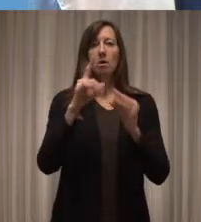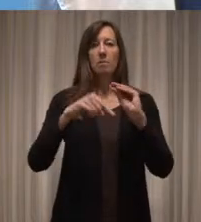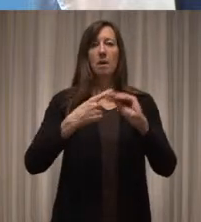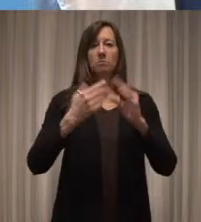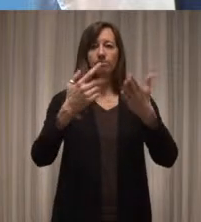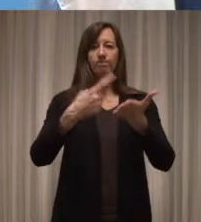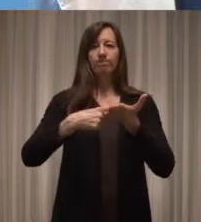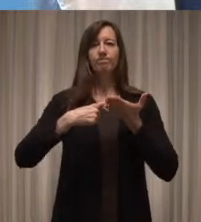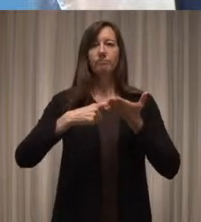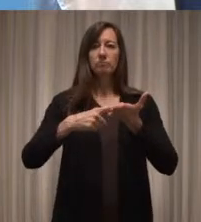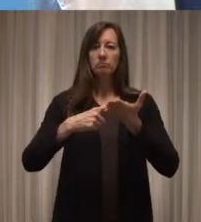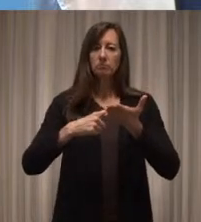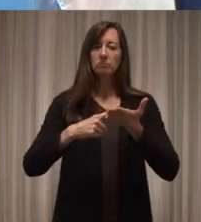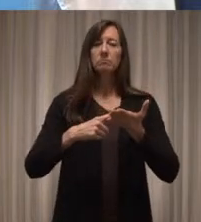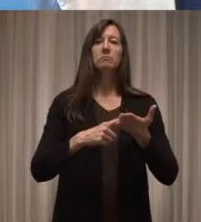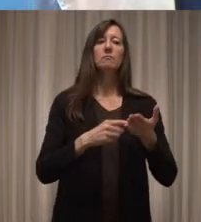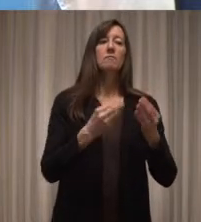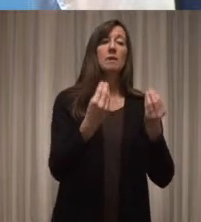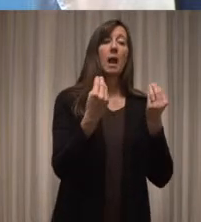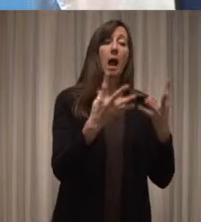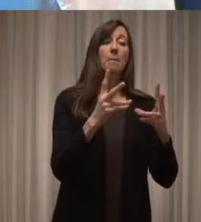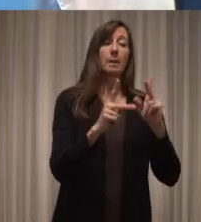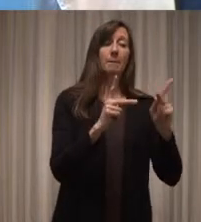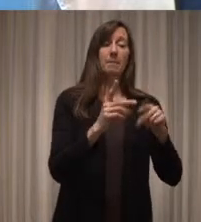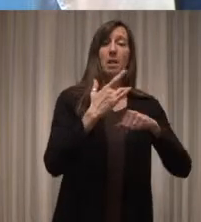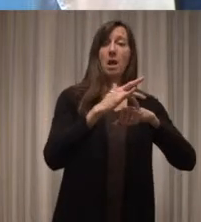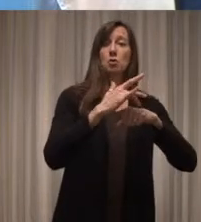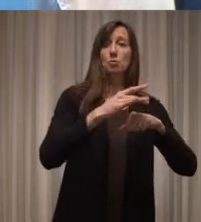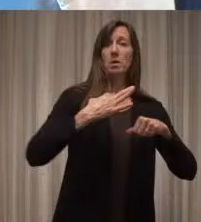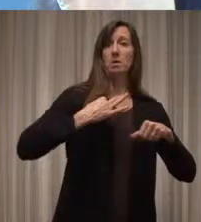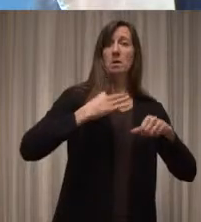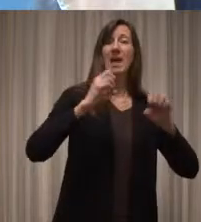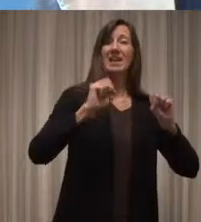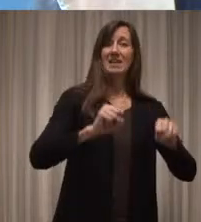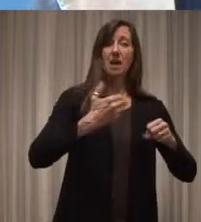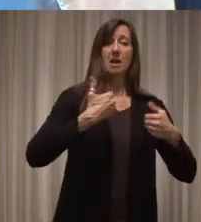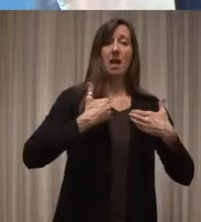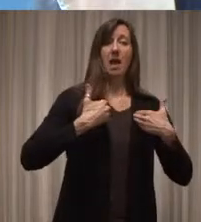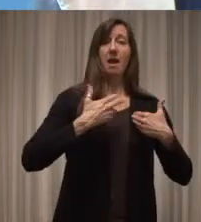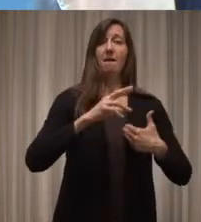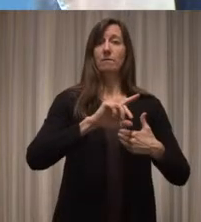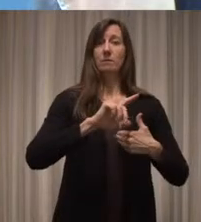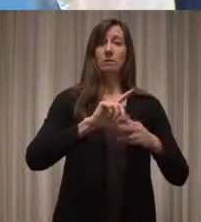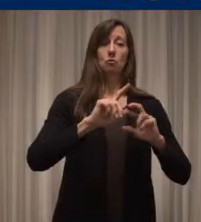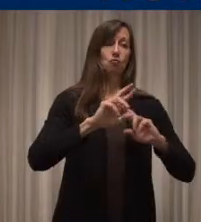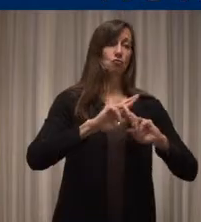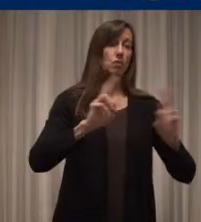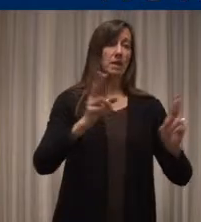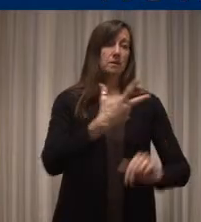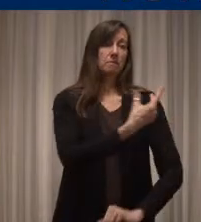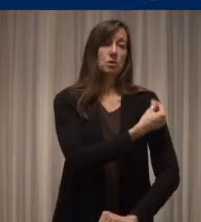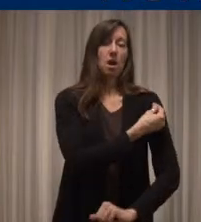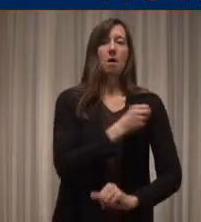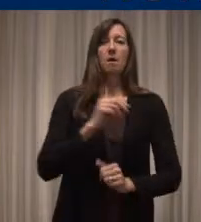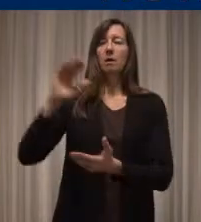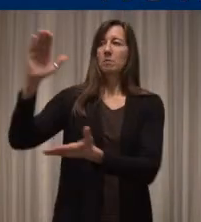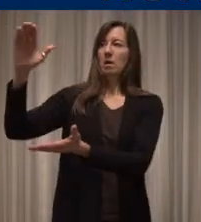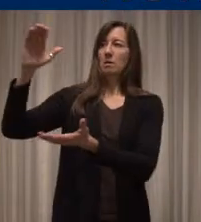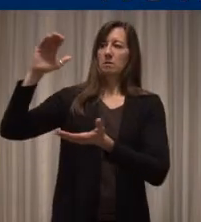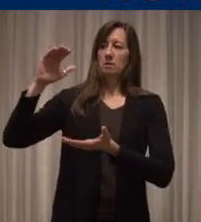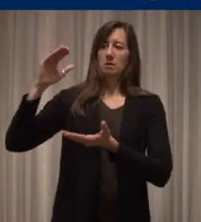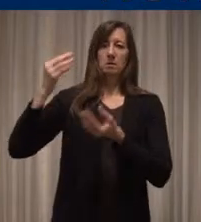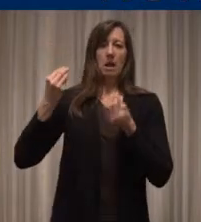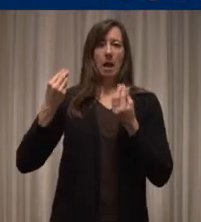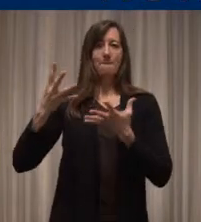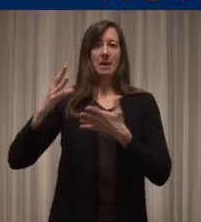available. So I'm going to put up another slide here and talk through these different numbers, and please bear with